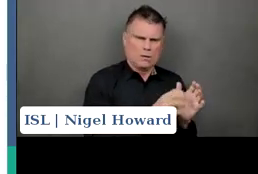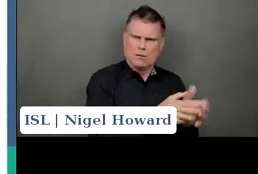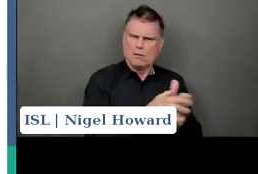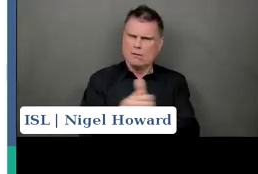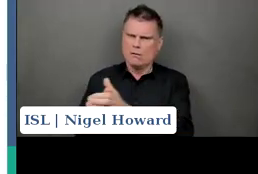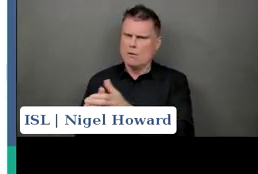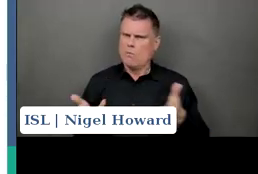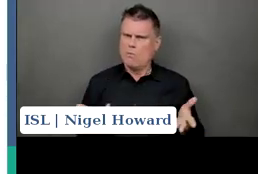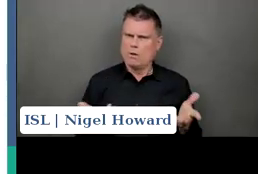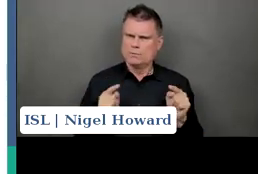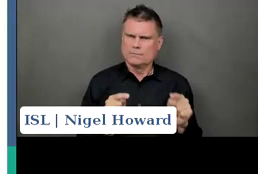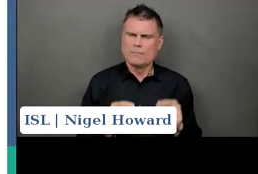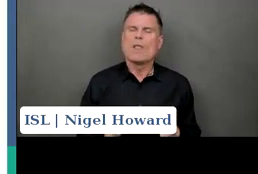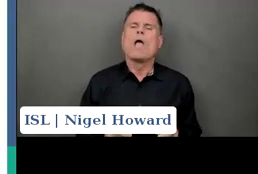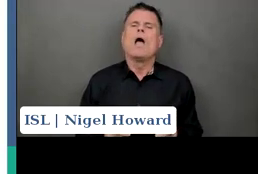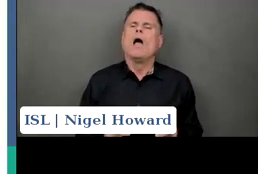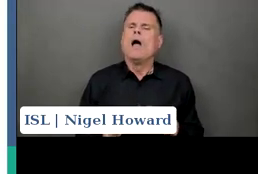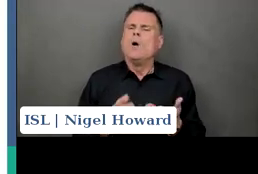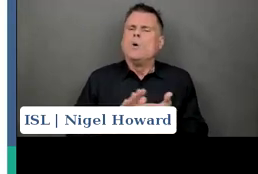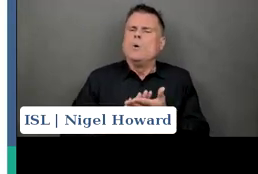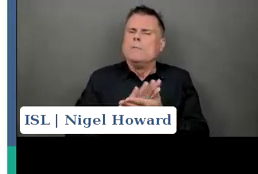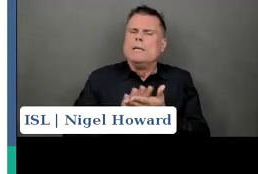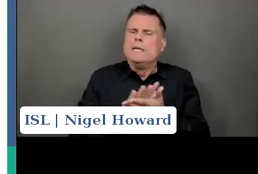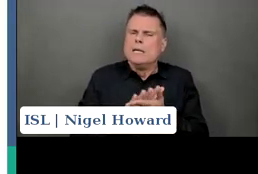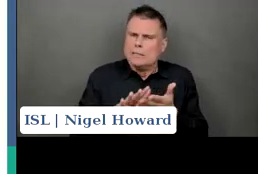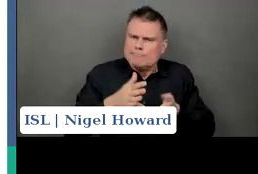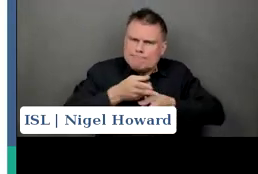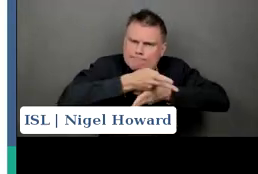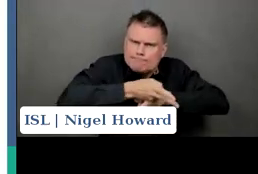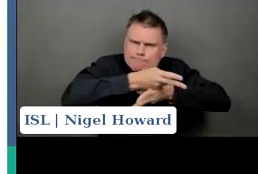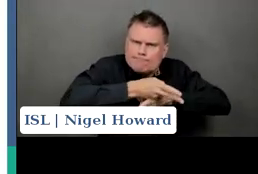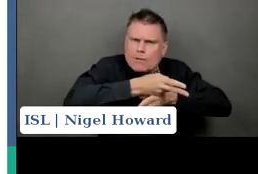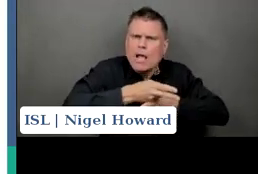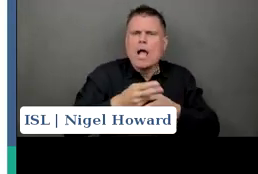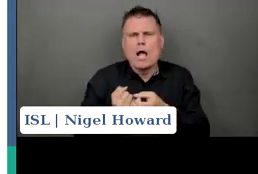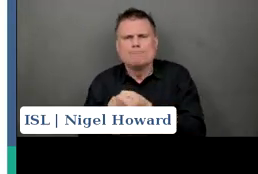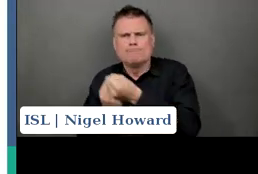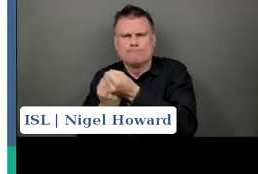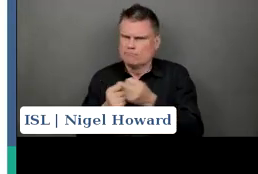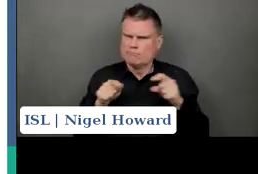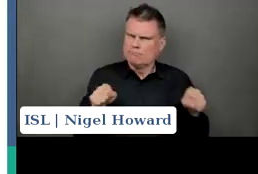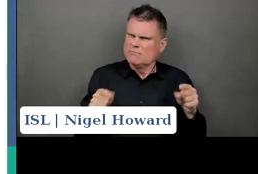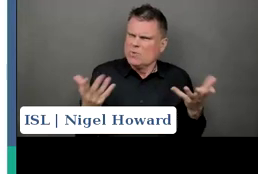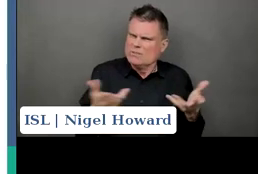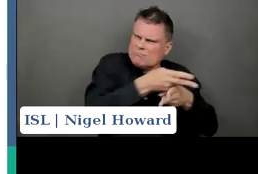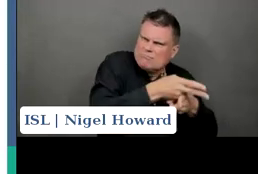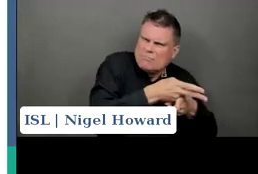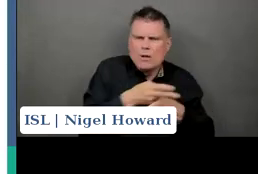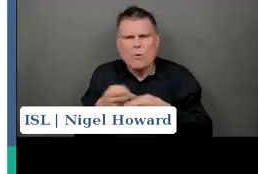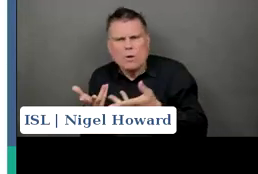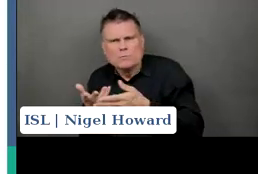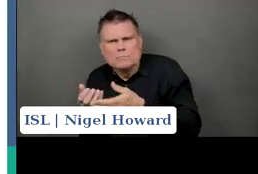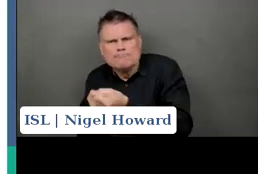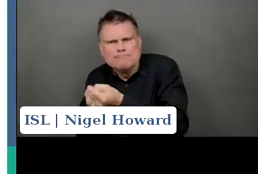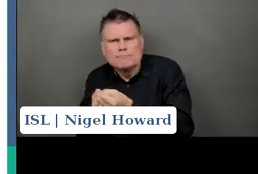and why it matters across the life course. Then we'll talk about why we're discussing care and support and social protection